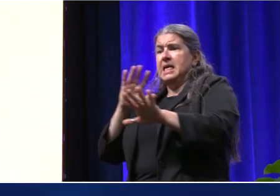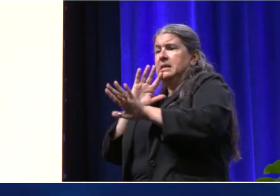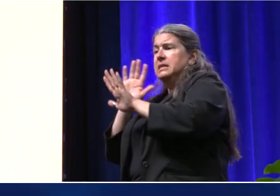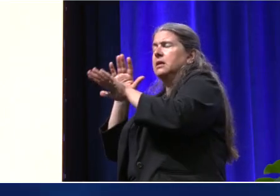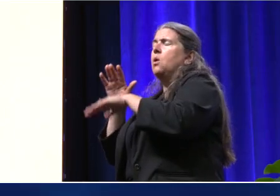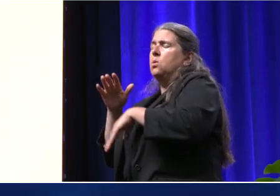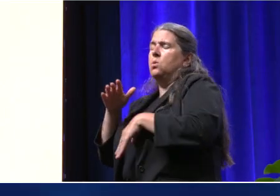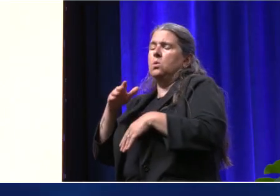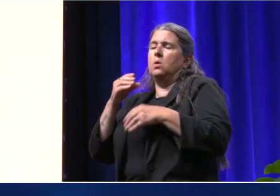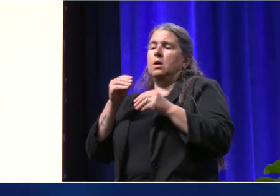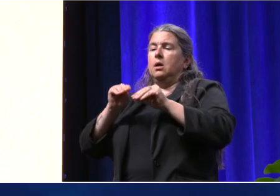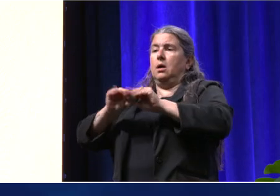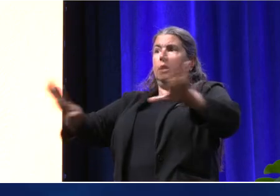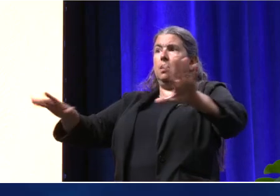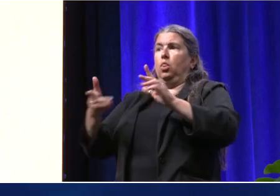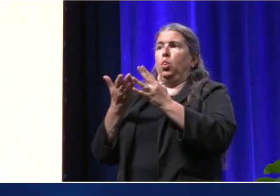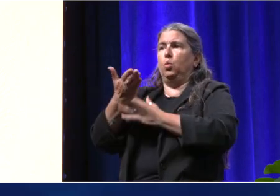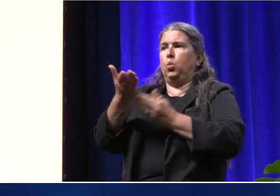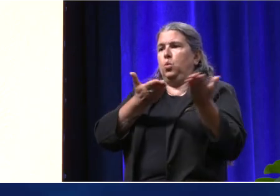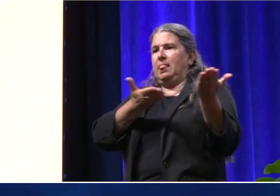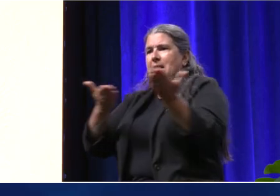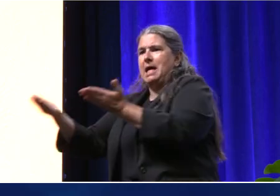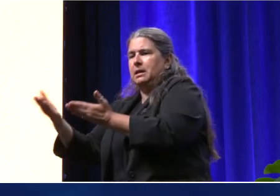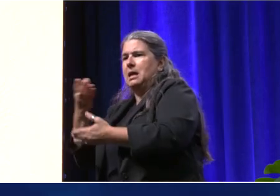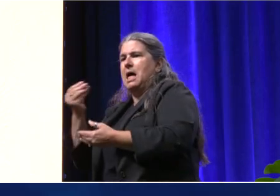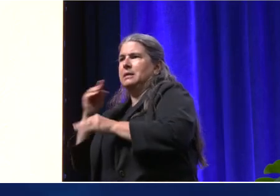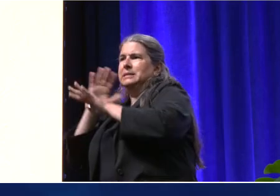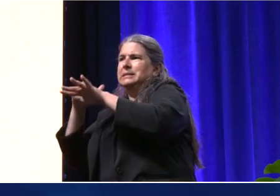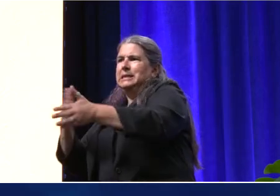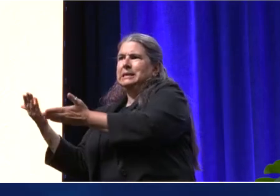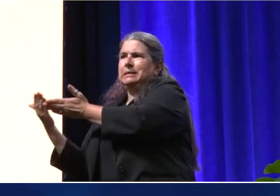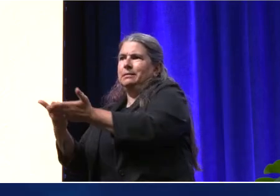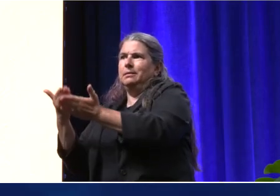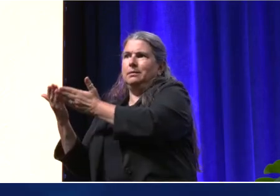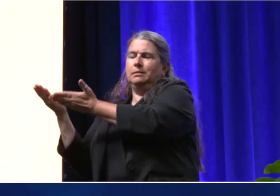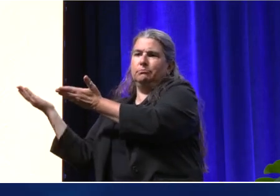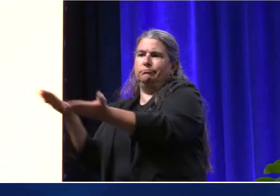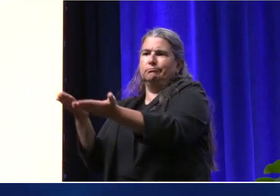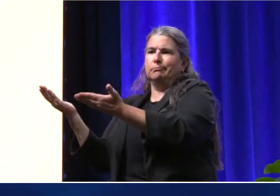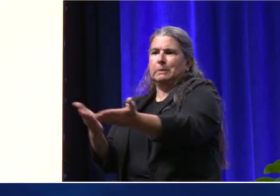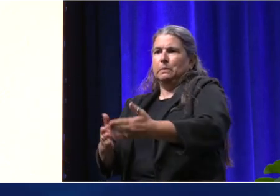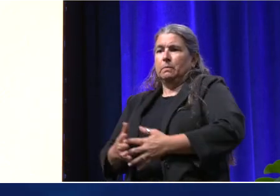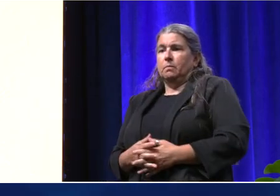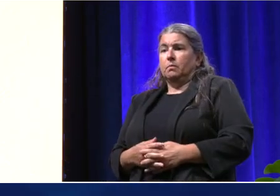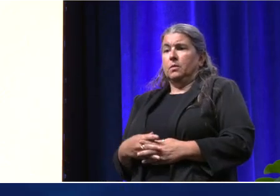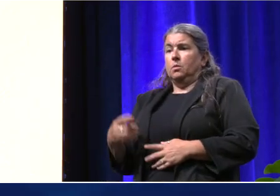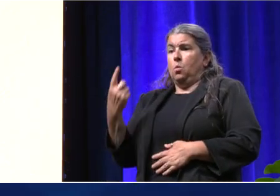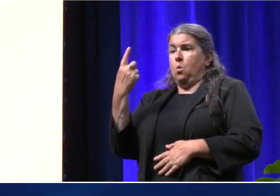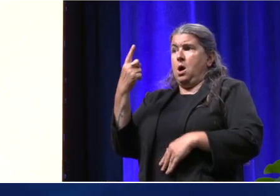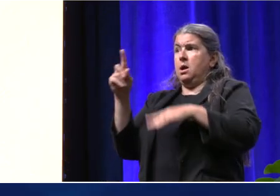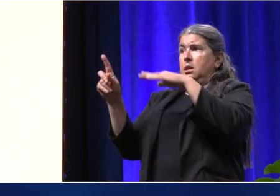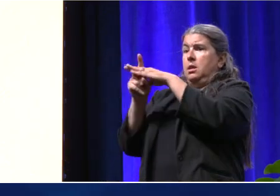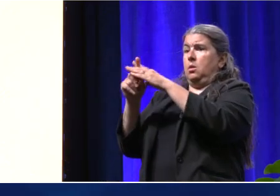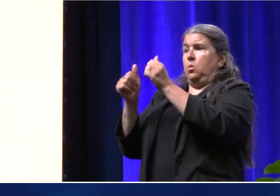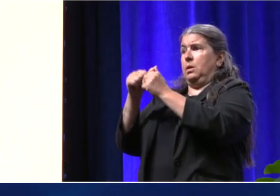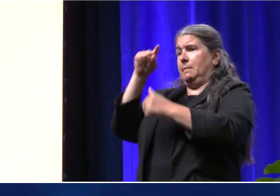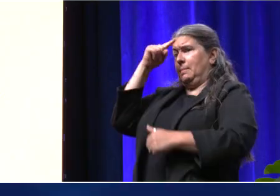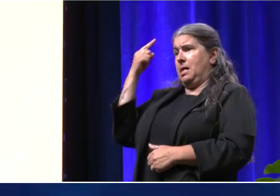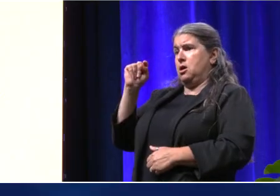where the fentanyl was showing up with the black tar, and the other one was not contaminated. So just nuance like that